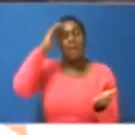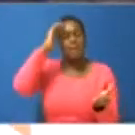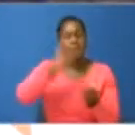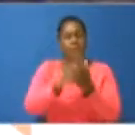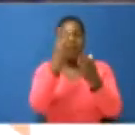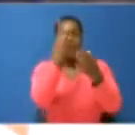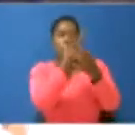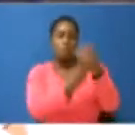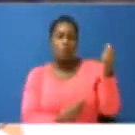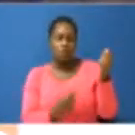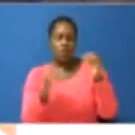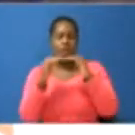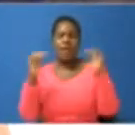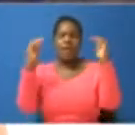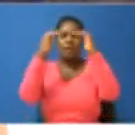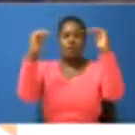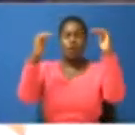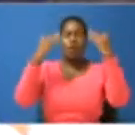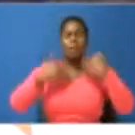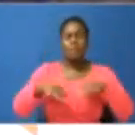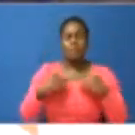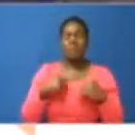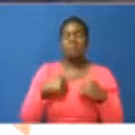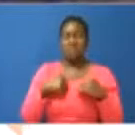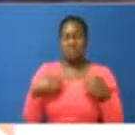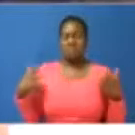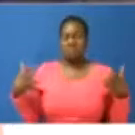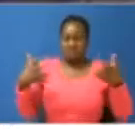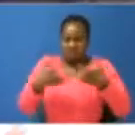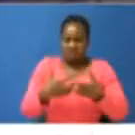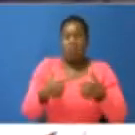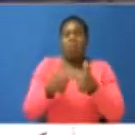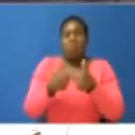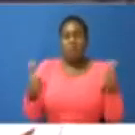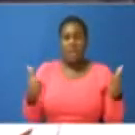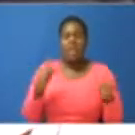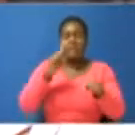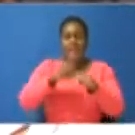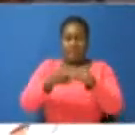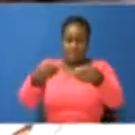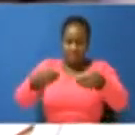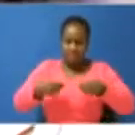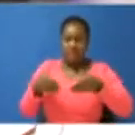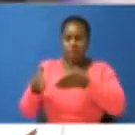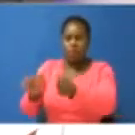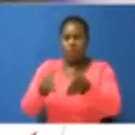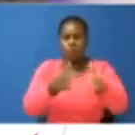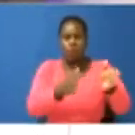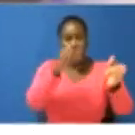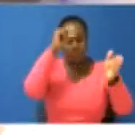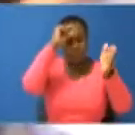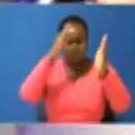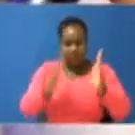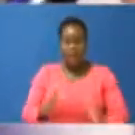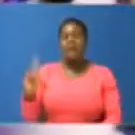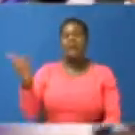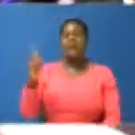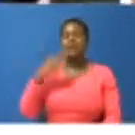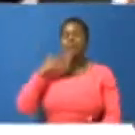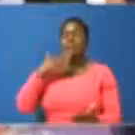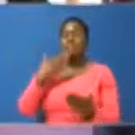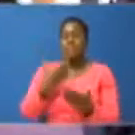both both levels of people i can identify with them once i'm given a chance to be governor of this nairobi